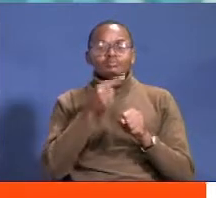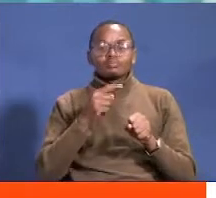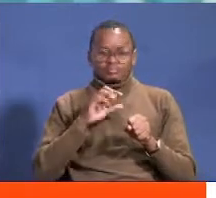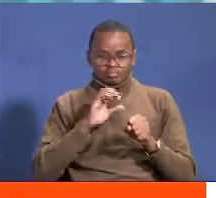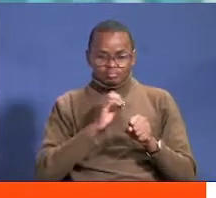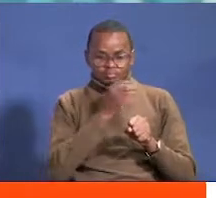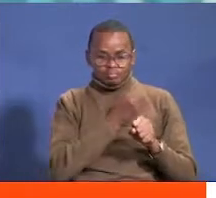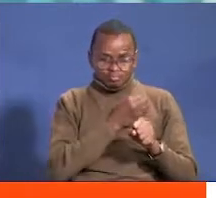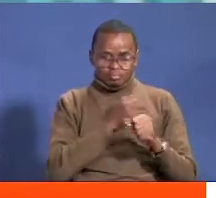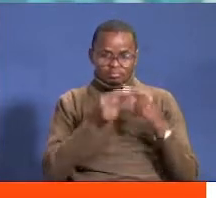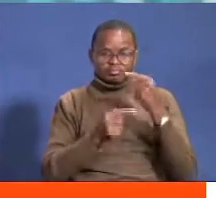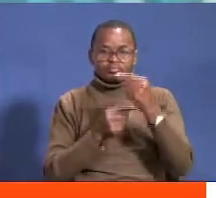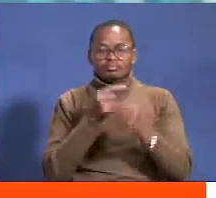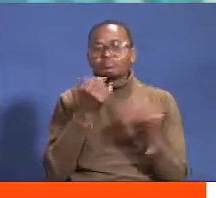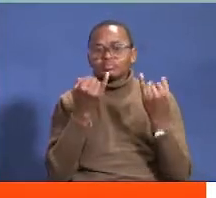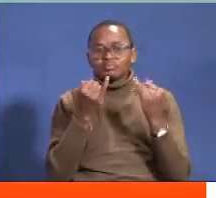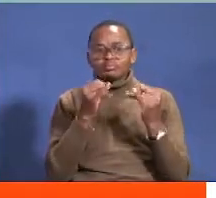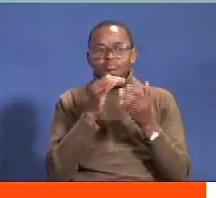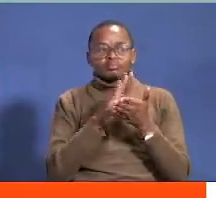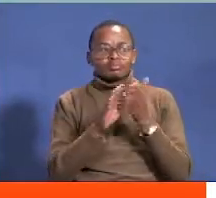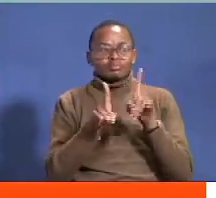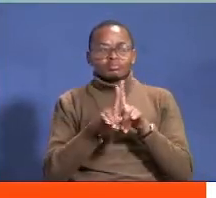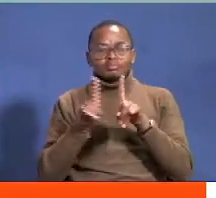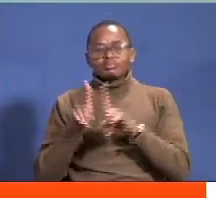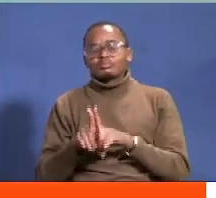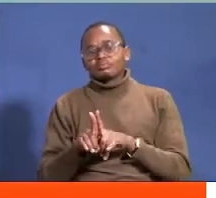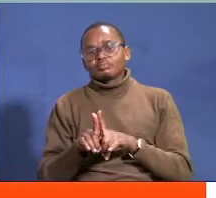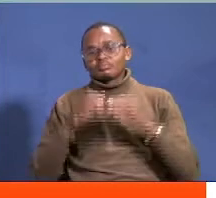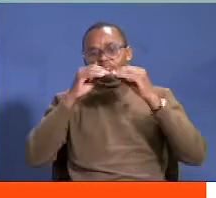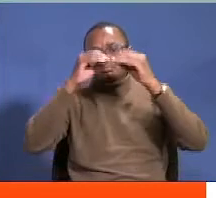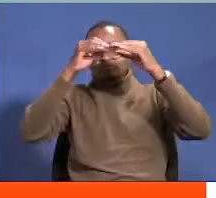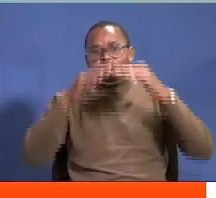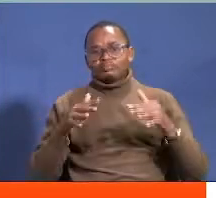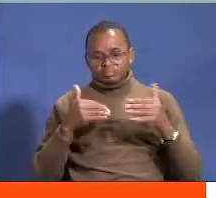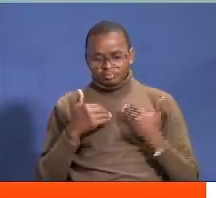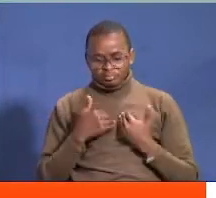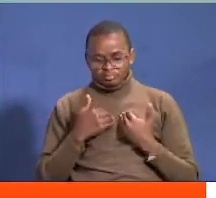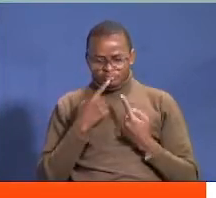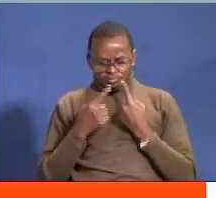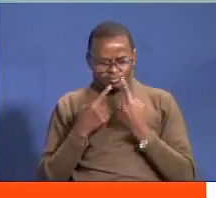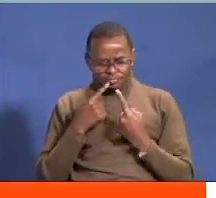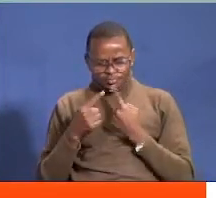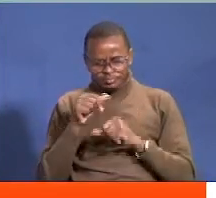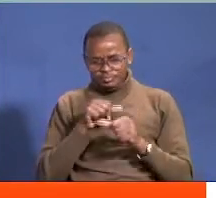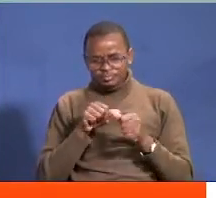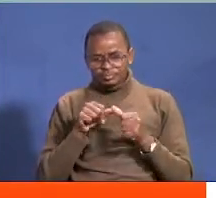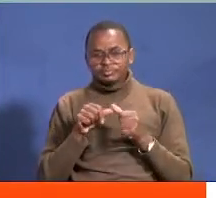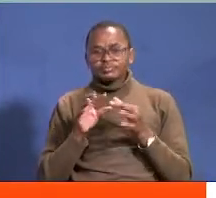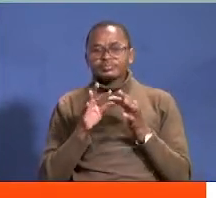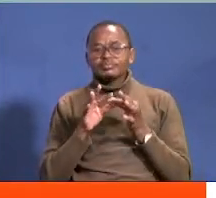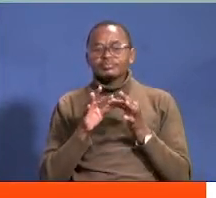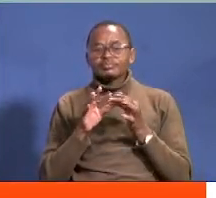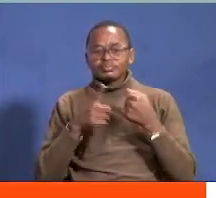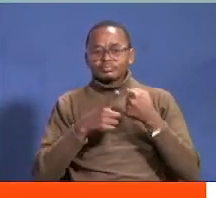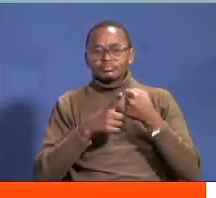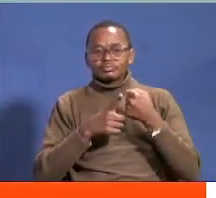here to see how it goes. Right. Yeah. Now, still on the same breath as the devolution conference that we have, let's talk about the